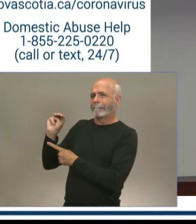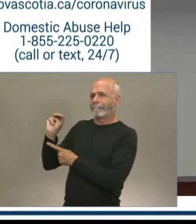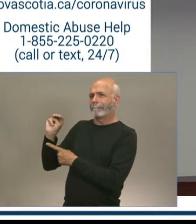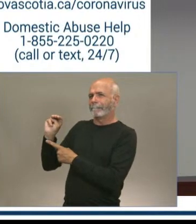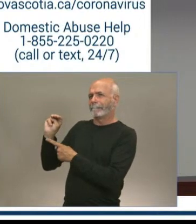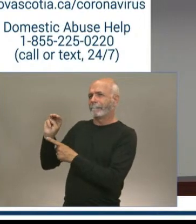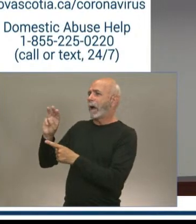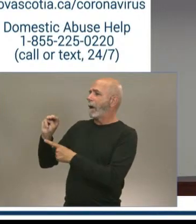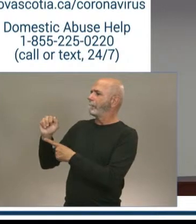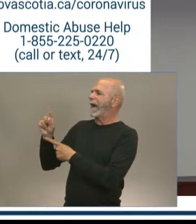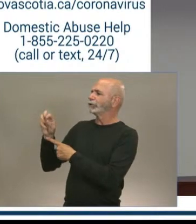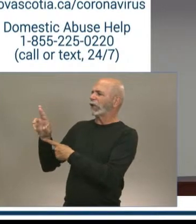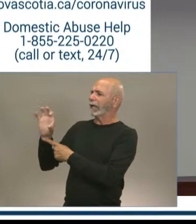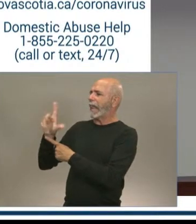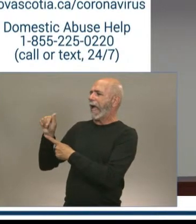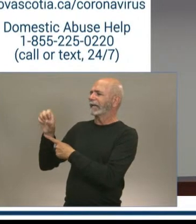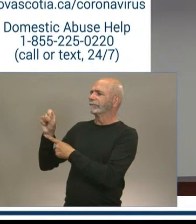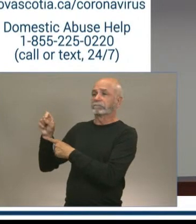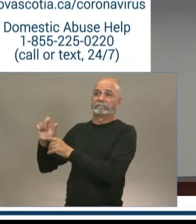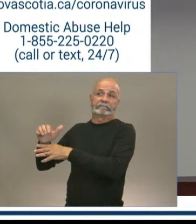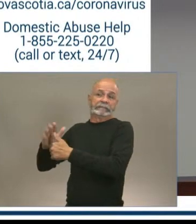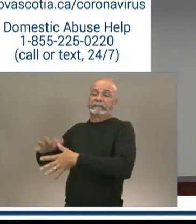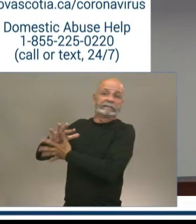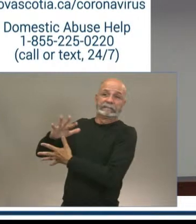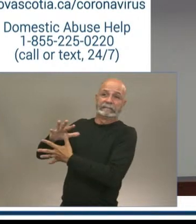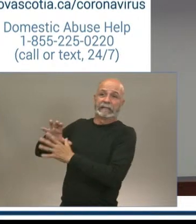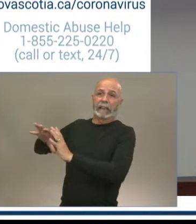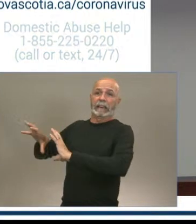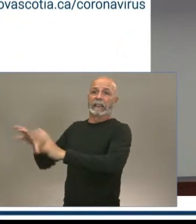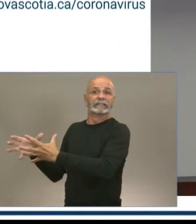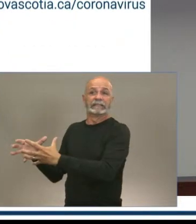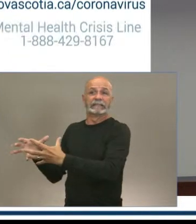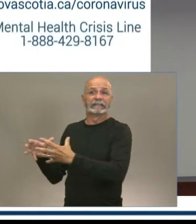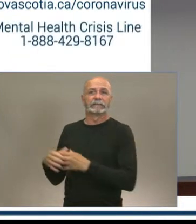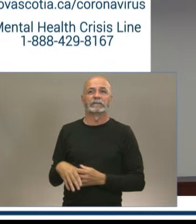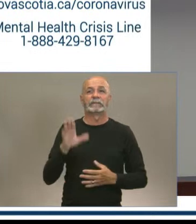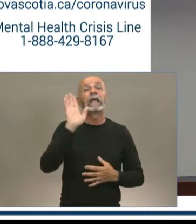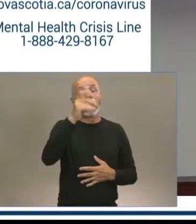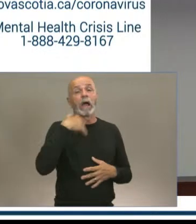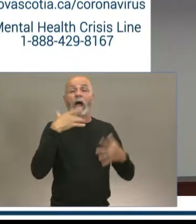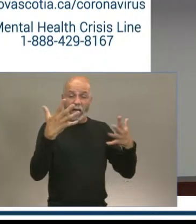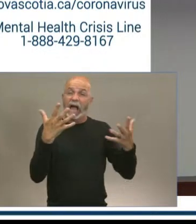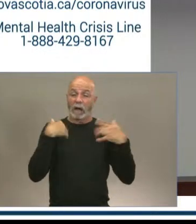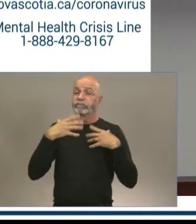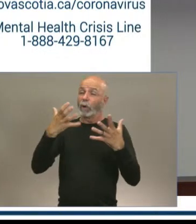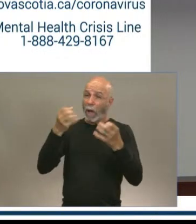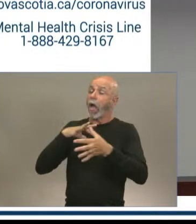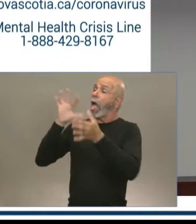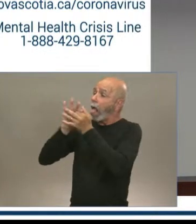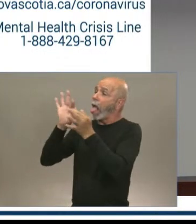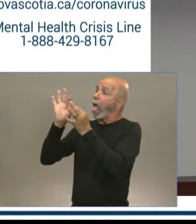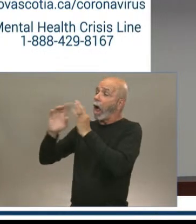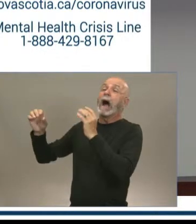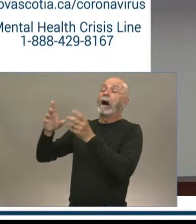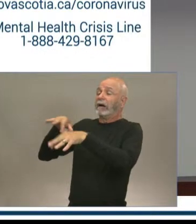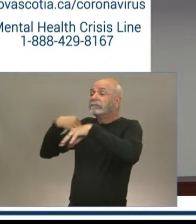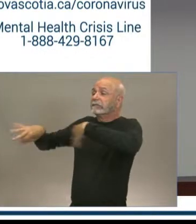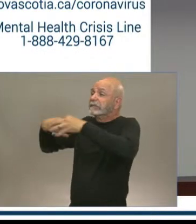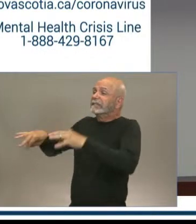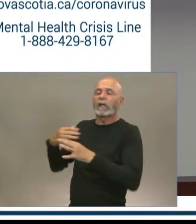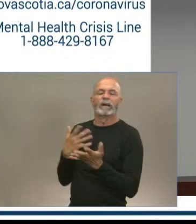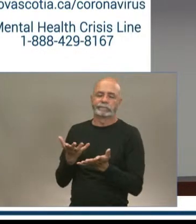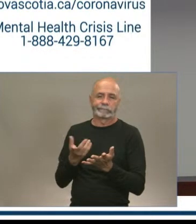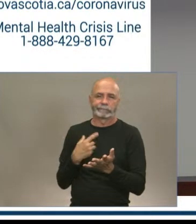long answer. The very short answer is our innovation that we've done around public health follow-up, around